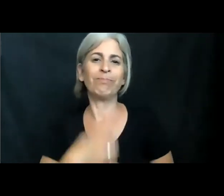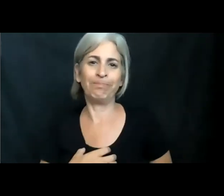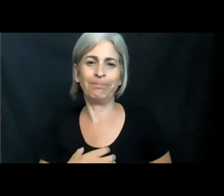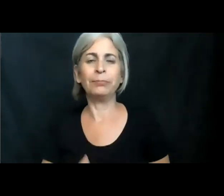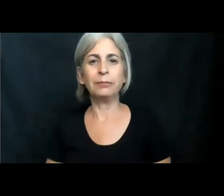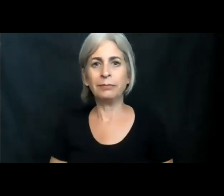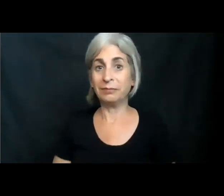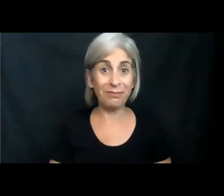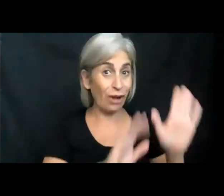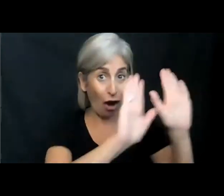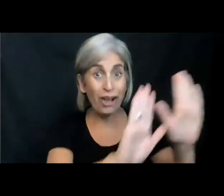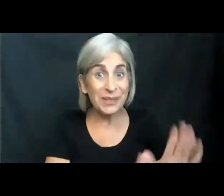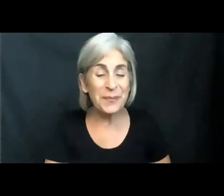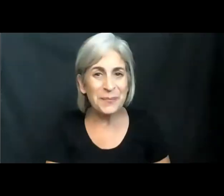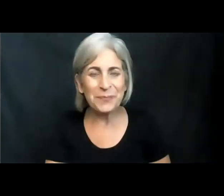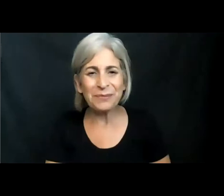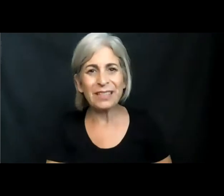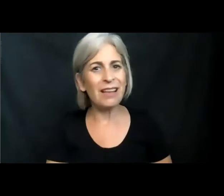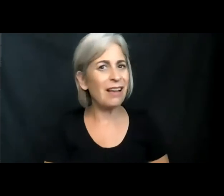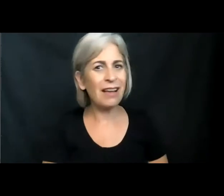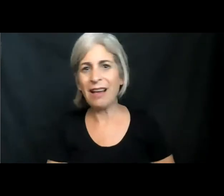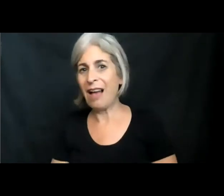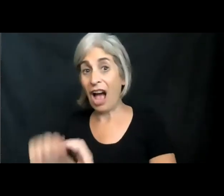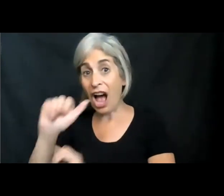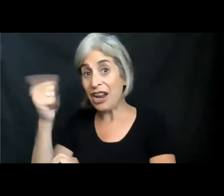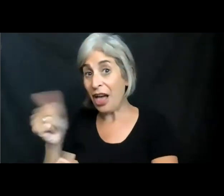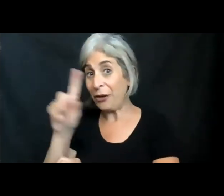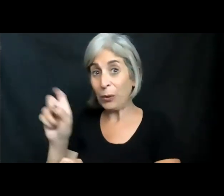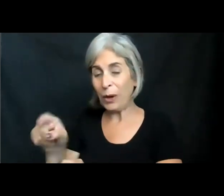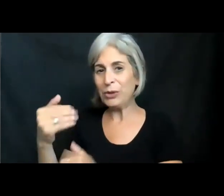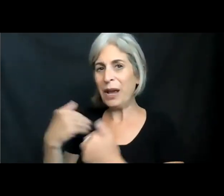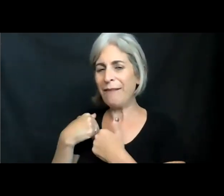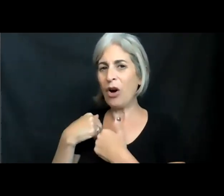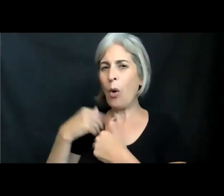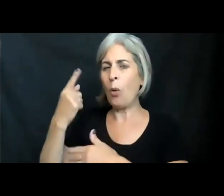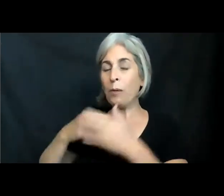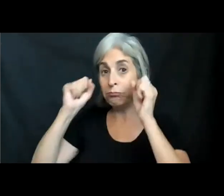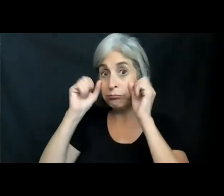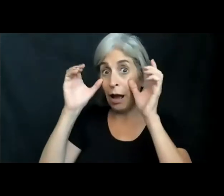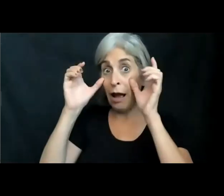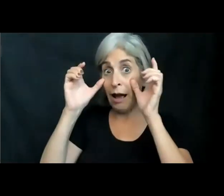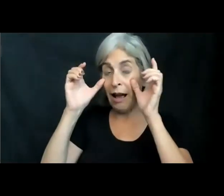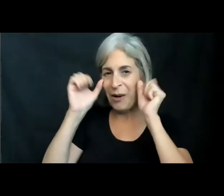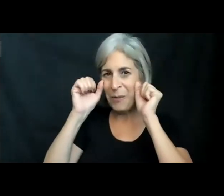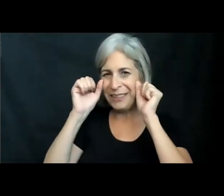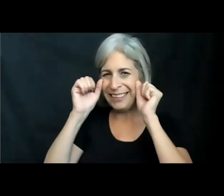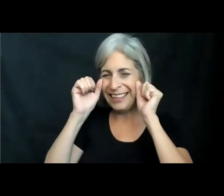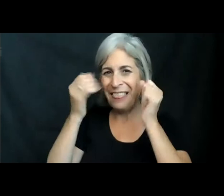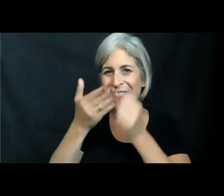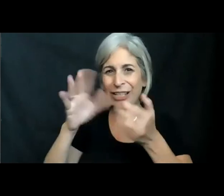Awesome. And then another question we got, what was the most eye-opening thing you learned about climate?